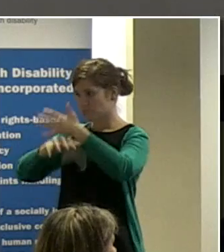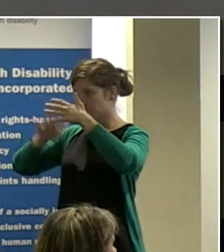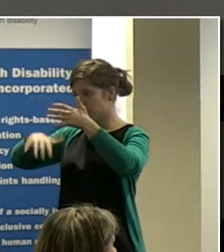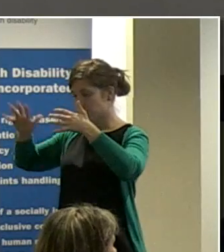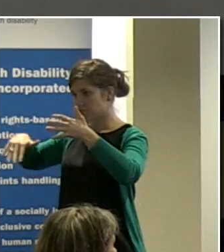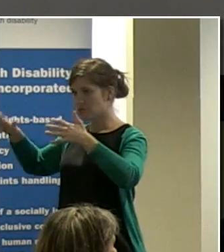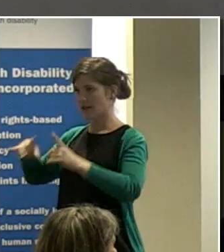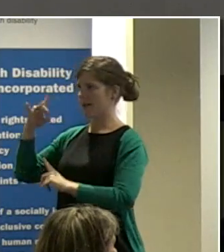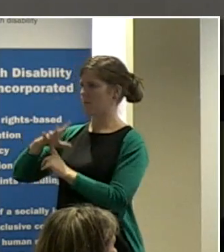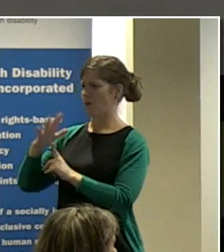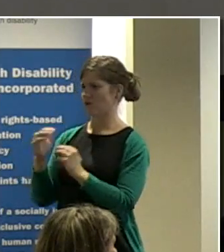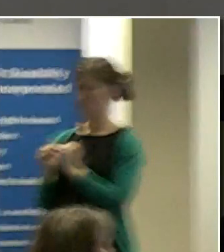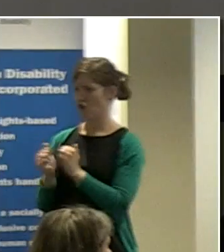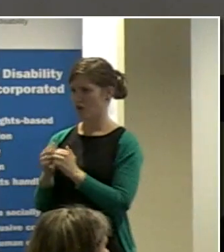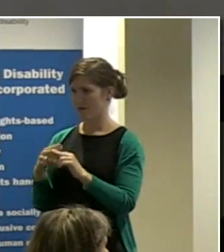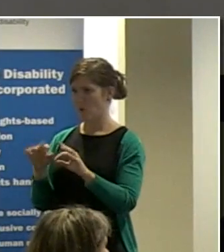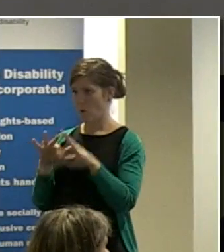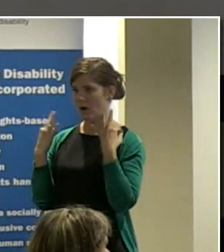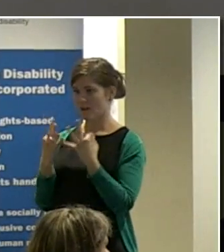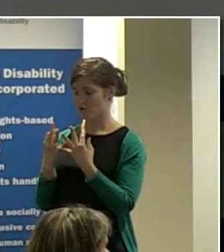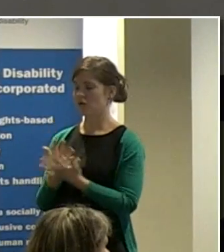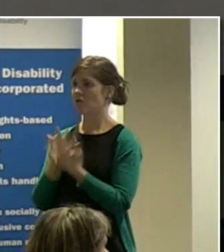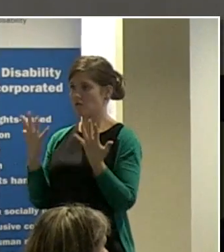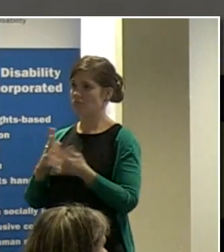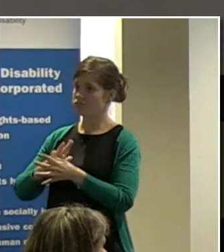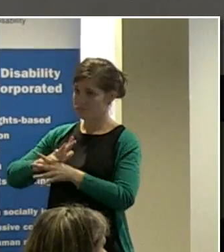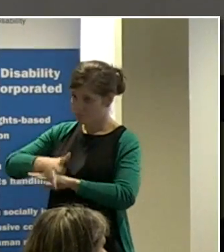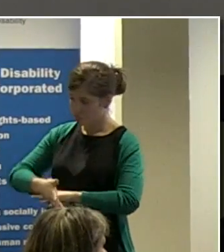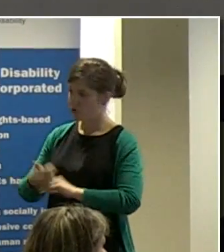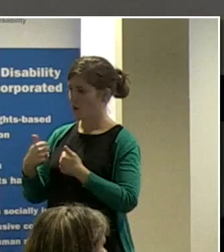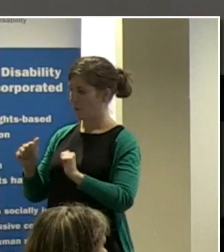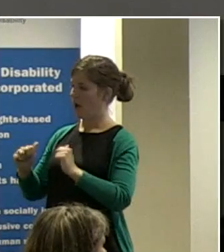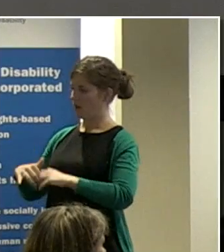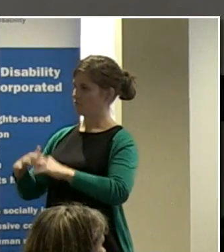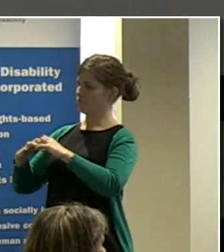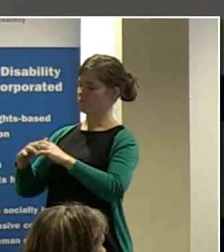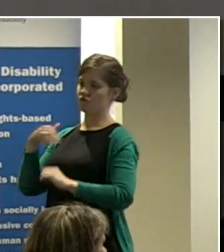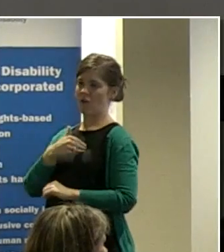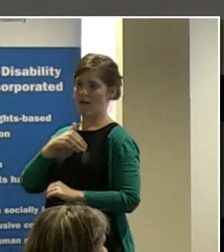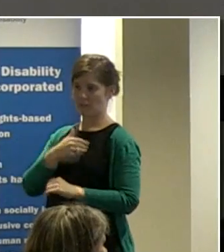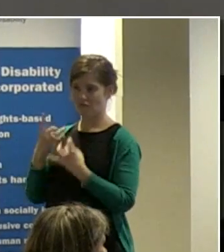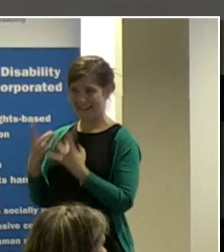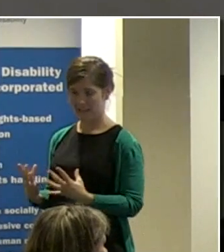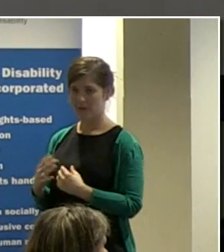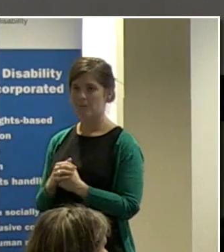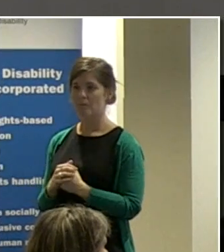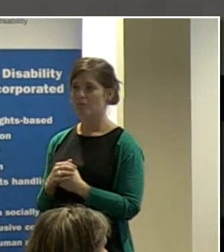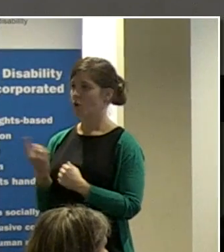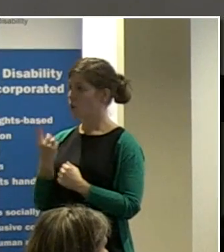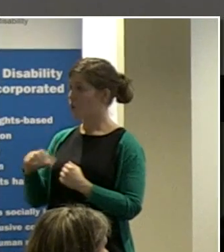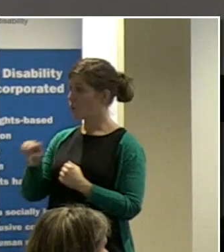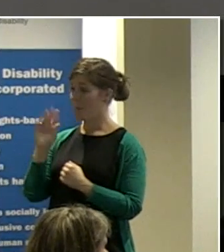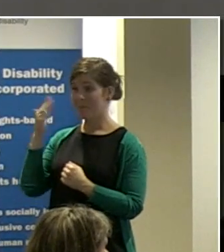the organisation, so a lot of work has actually been taken to get a draft landed. Those of you who were at the